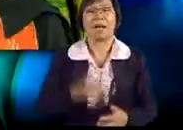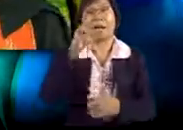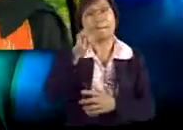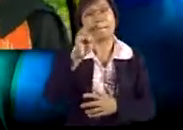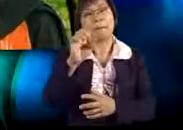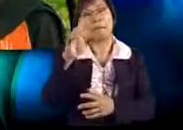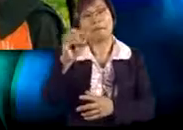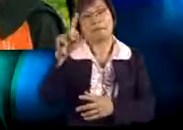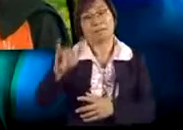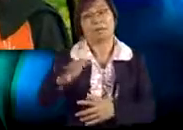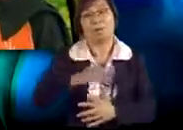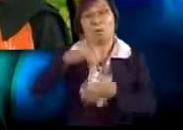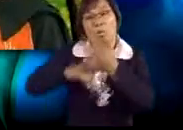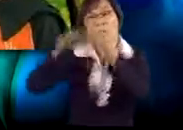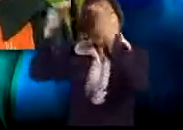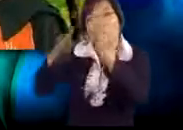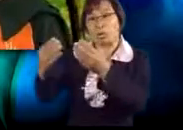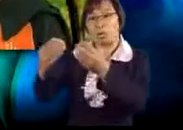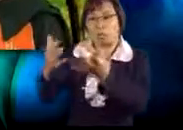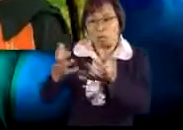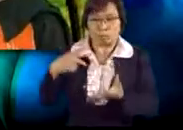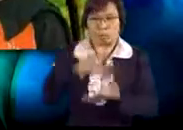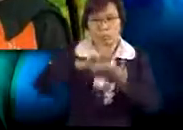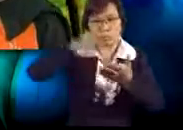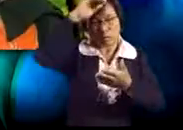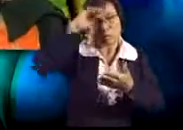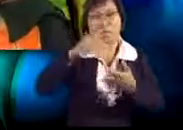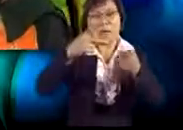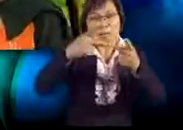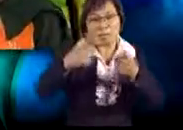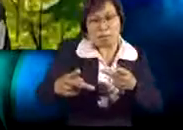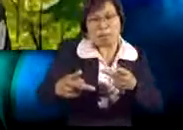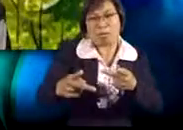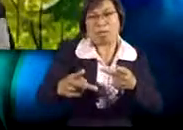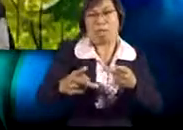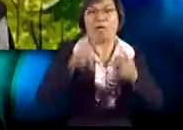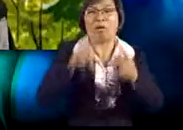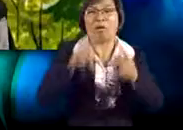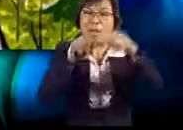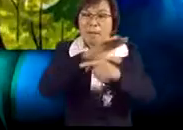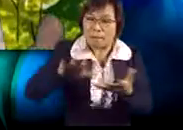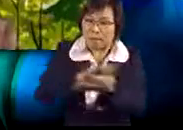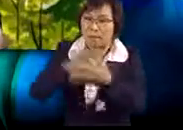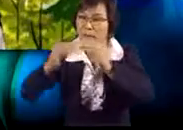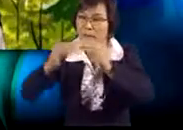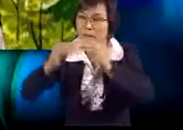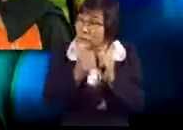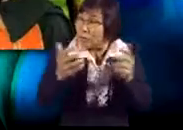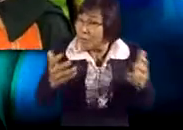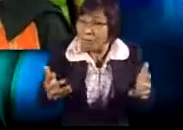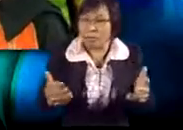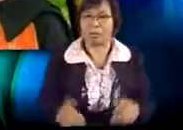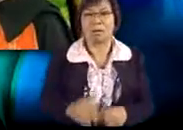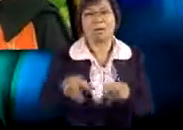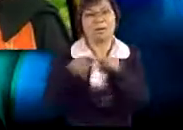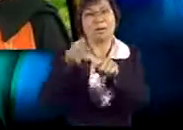Melody, why does my teacher want us to learn improper fractions and mixed numbers together? That's because they're related. Like brothers